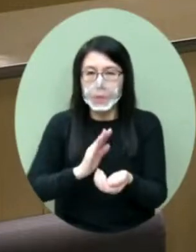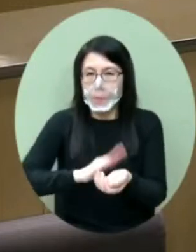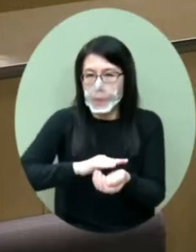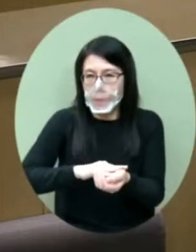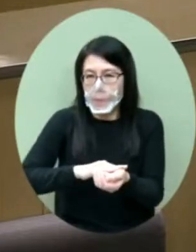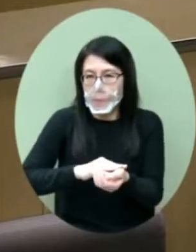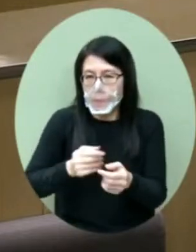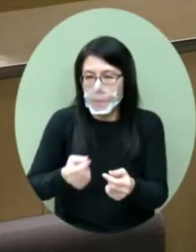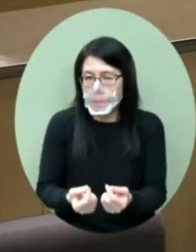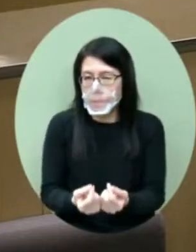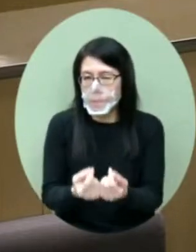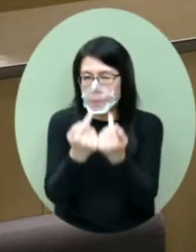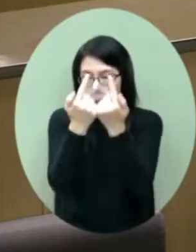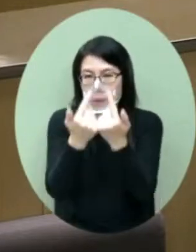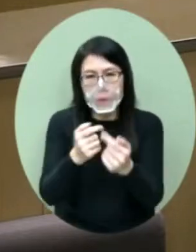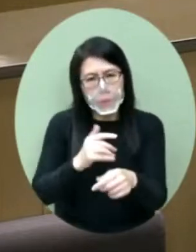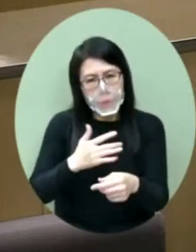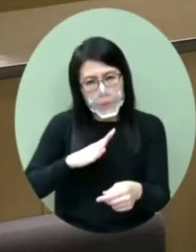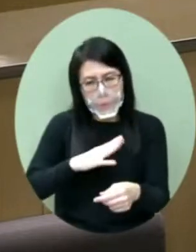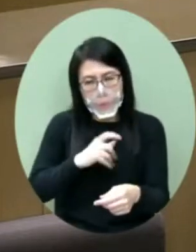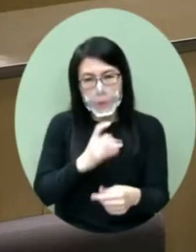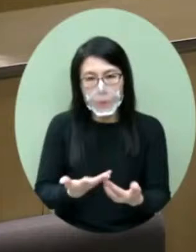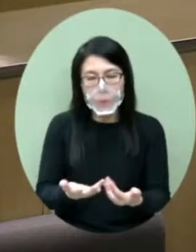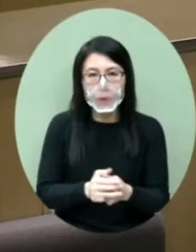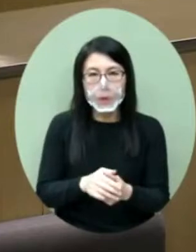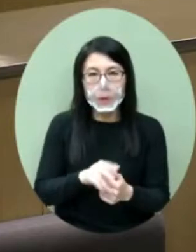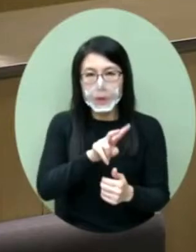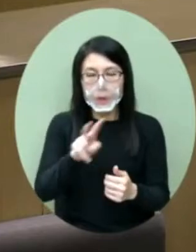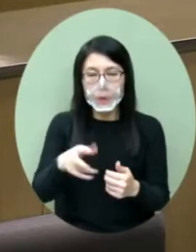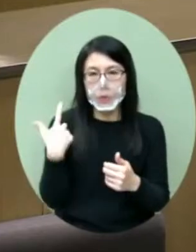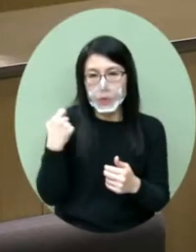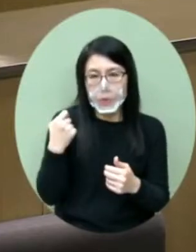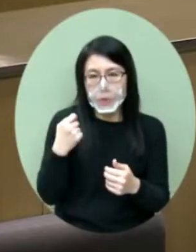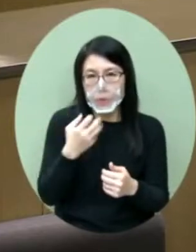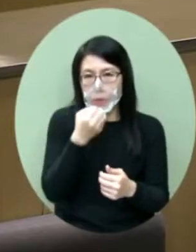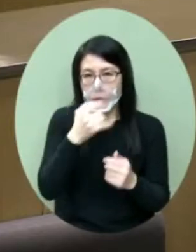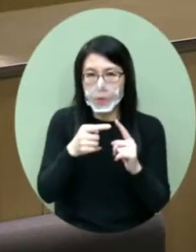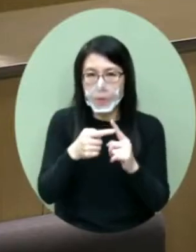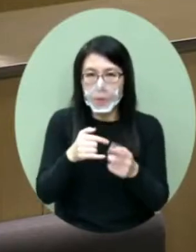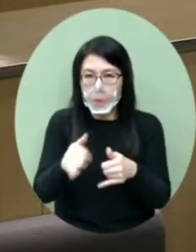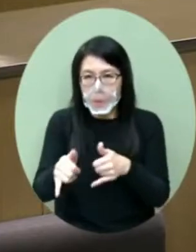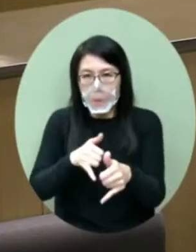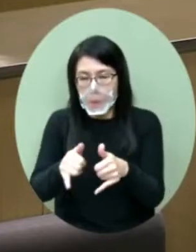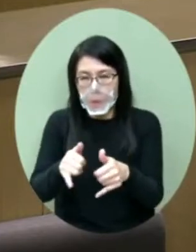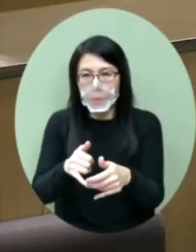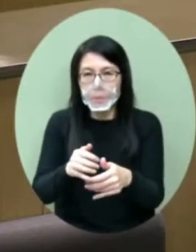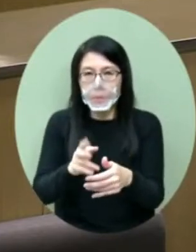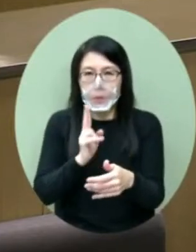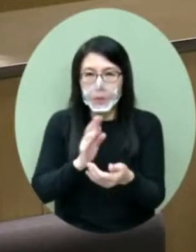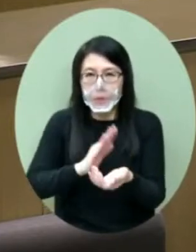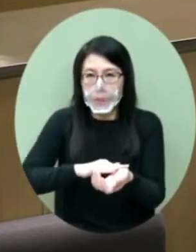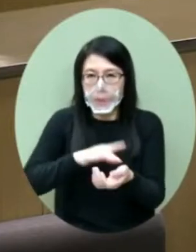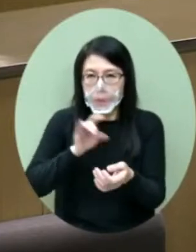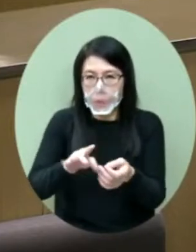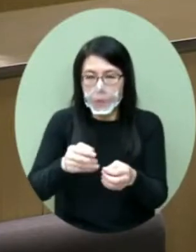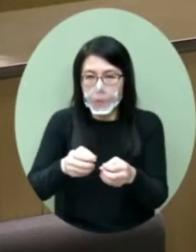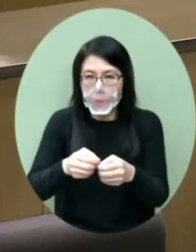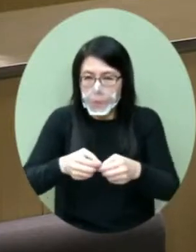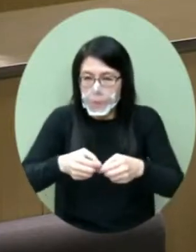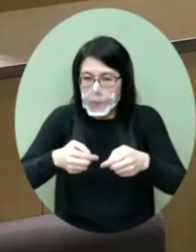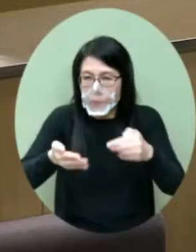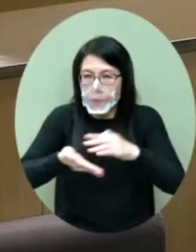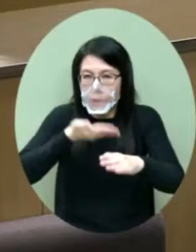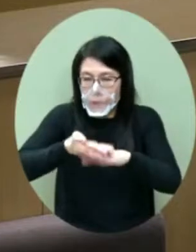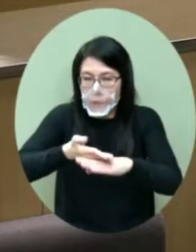situation that we have like a rapid surge like after Chinese New Year? And recently, we're seeing the